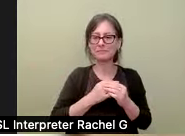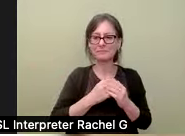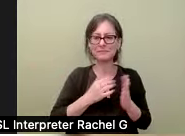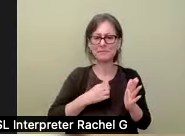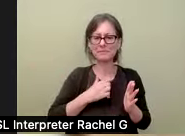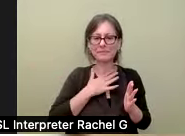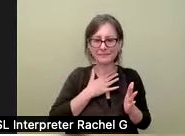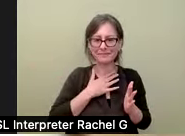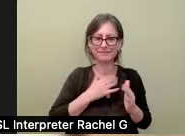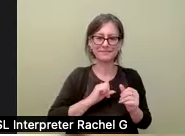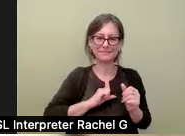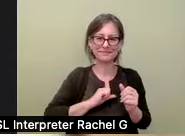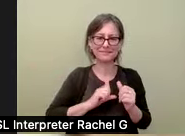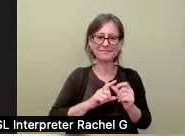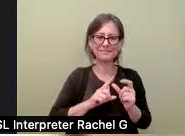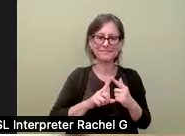up a little bit.